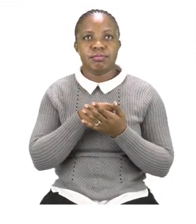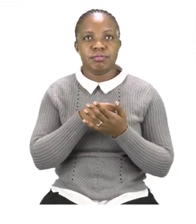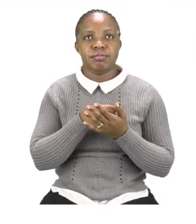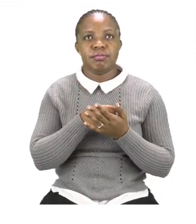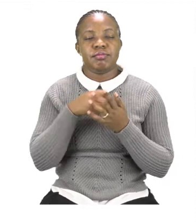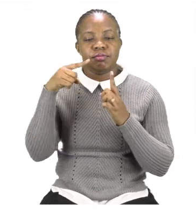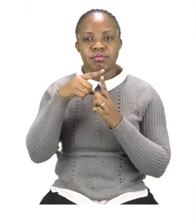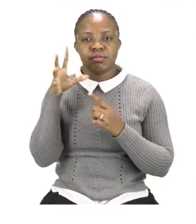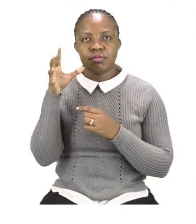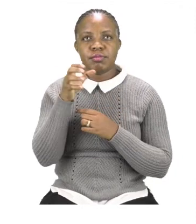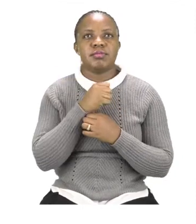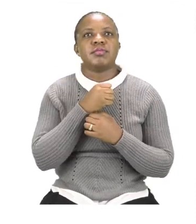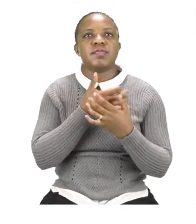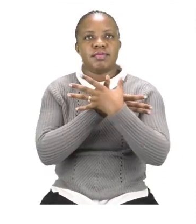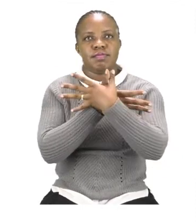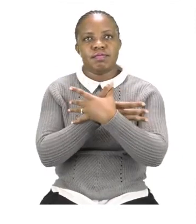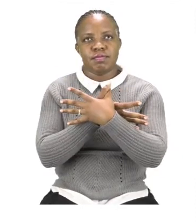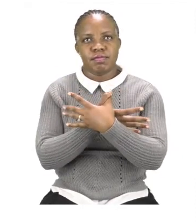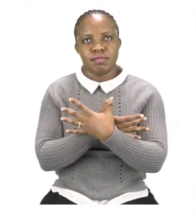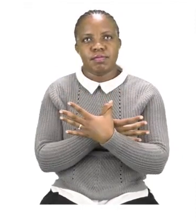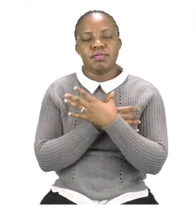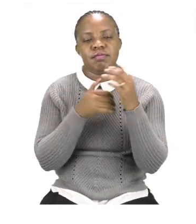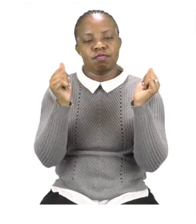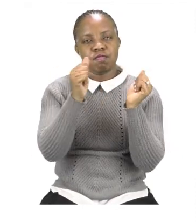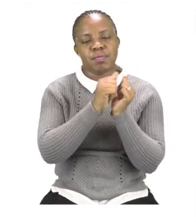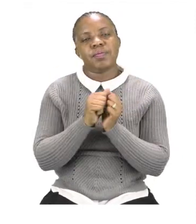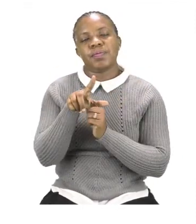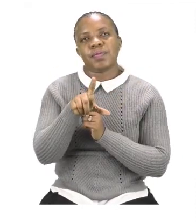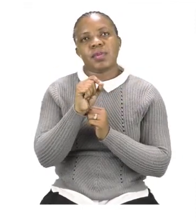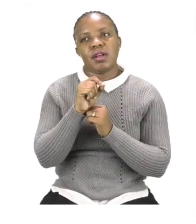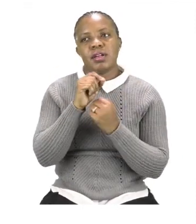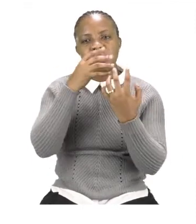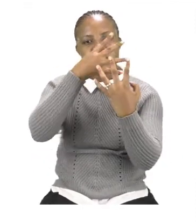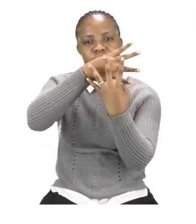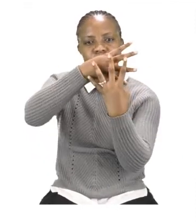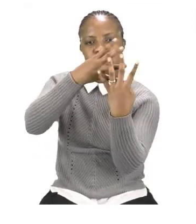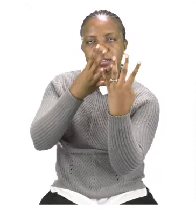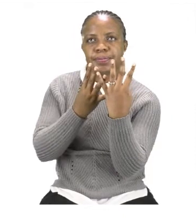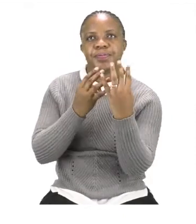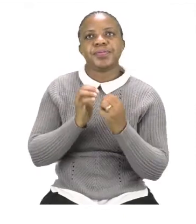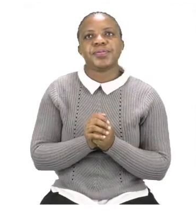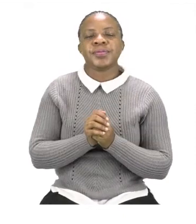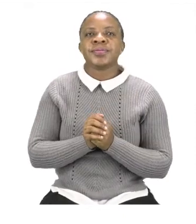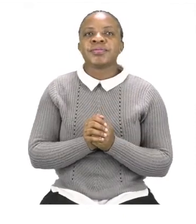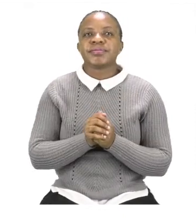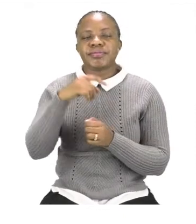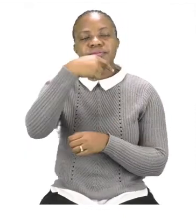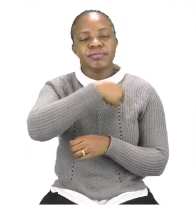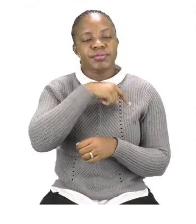butterfly with the net. Let's read it again. She